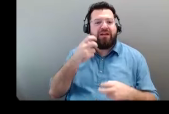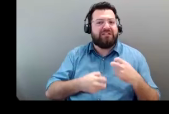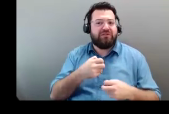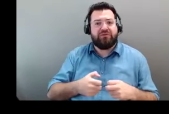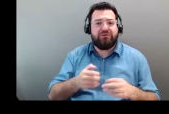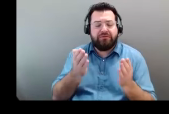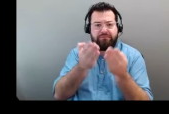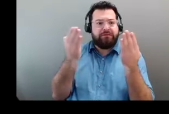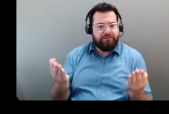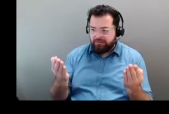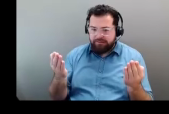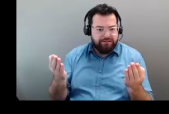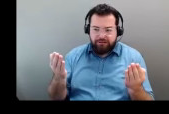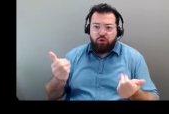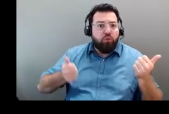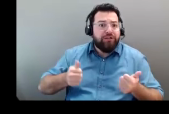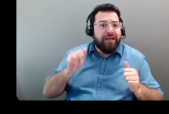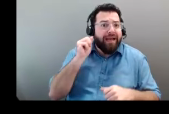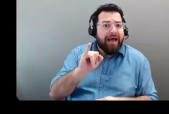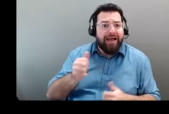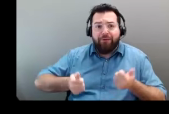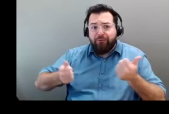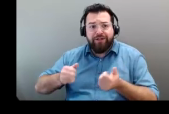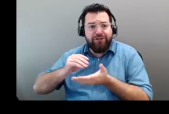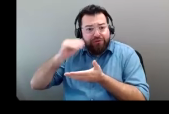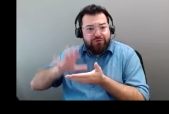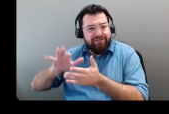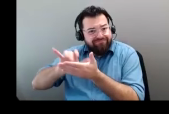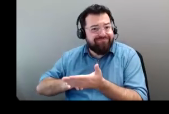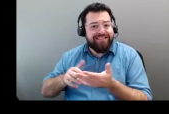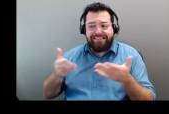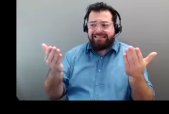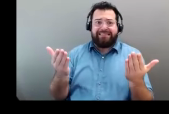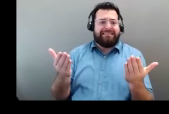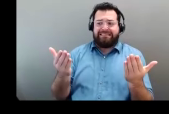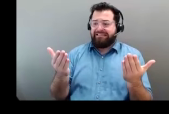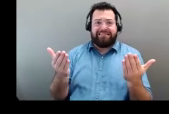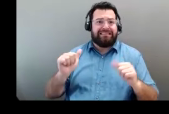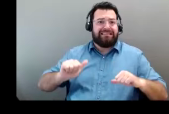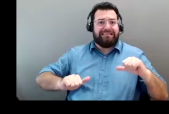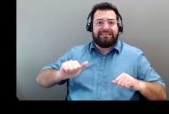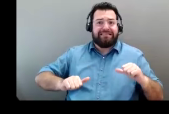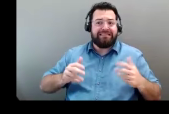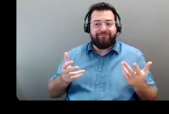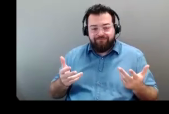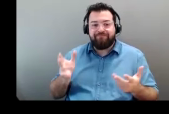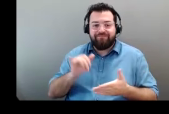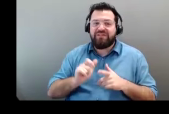by students, and talking about cheating as a problem or with AI.